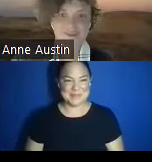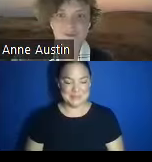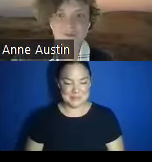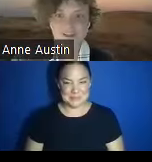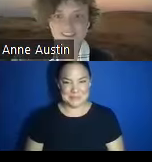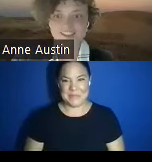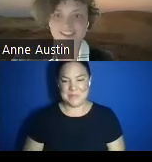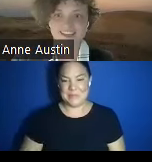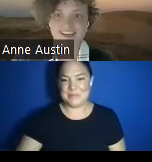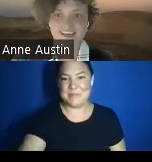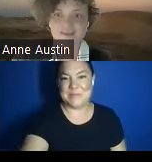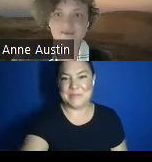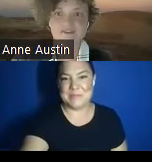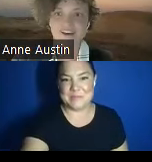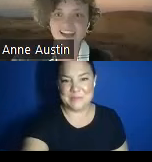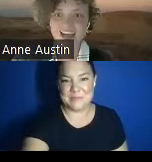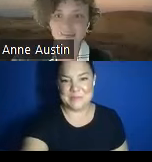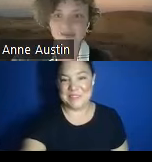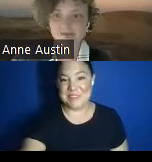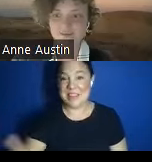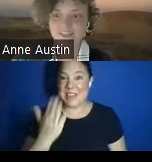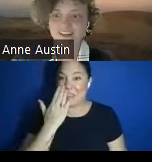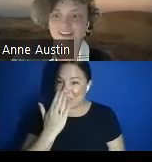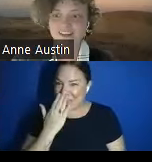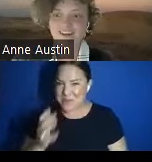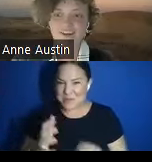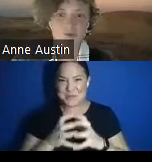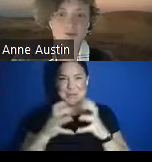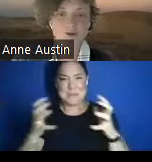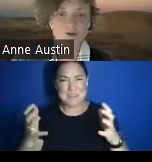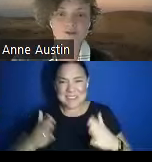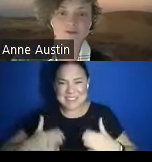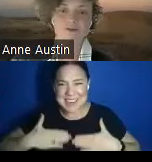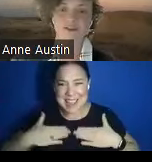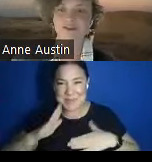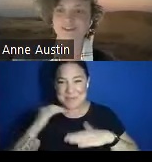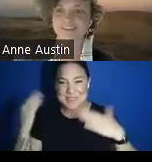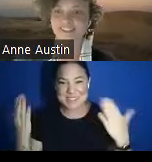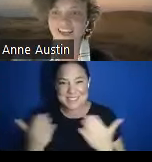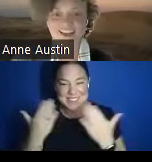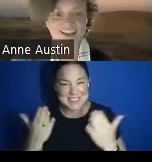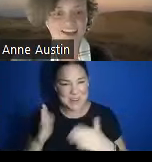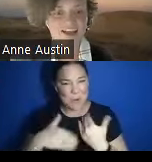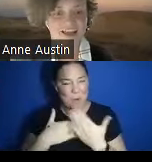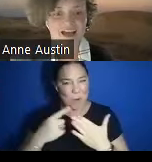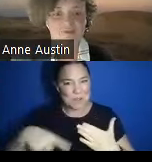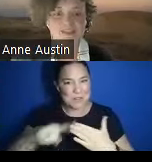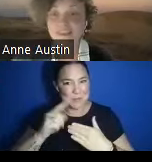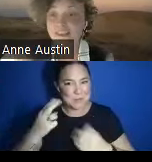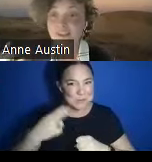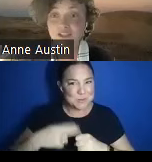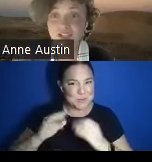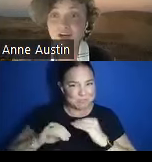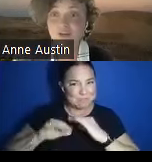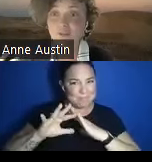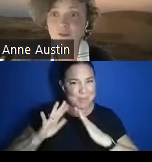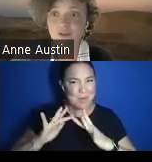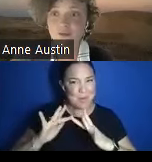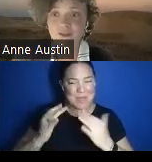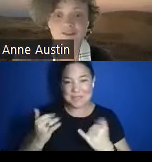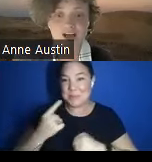Thank you so much. I'm very happy to be here with all of you virtually today. I'm excited to